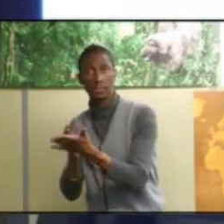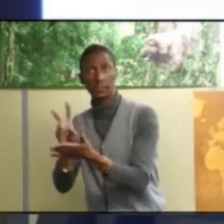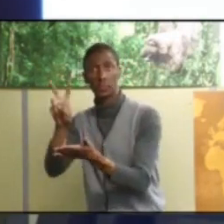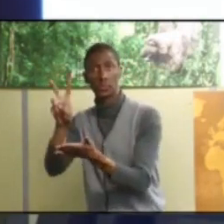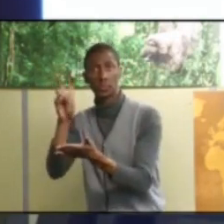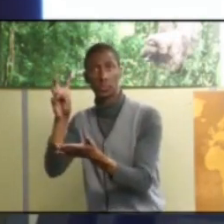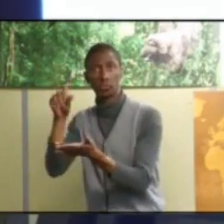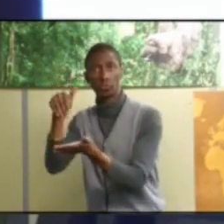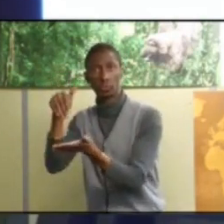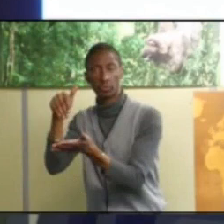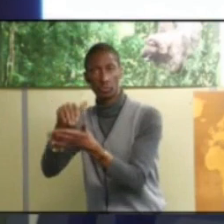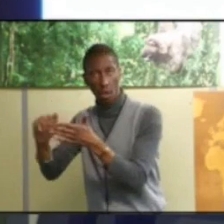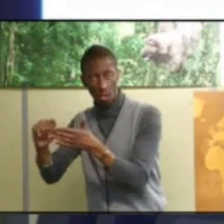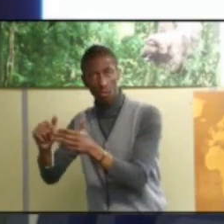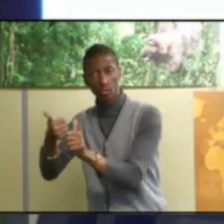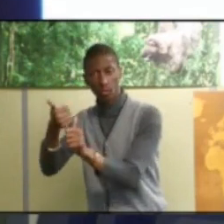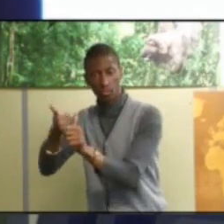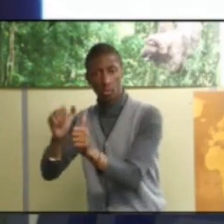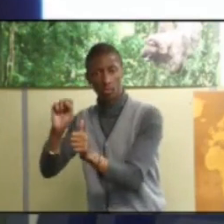foot.